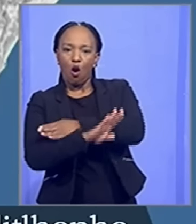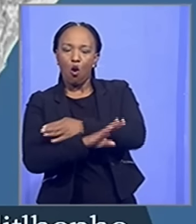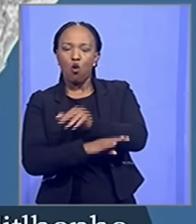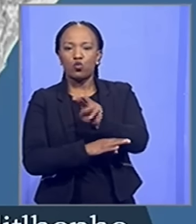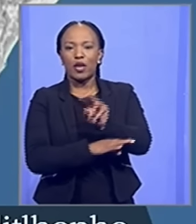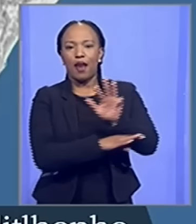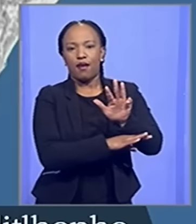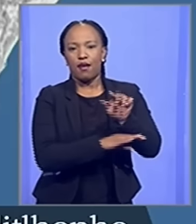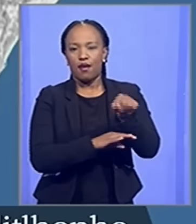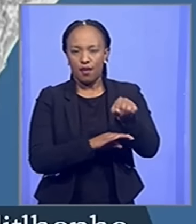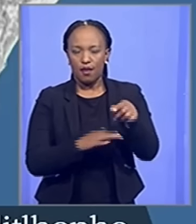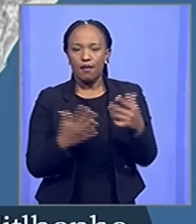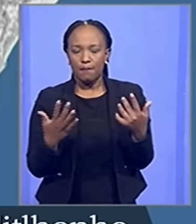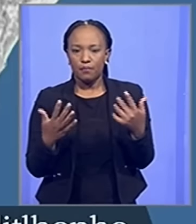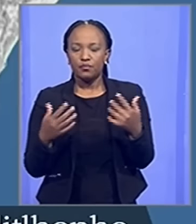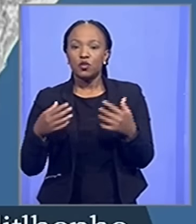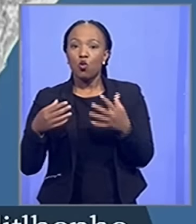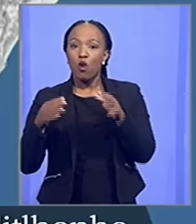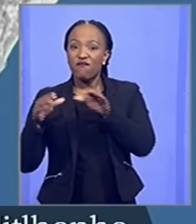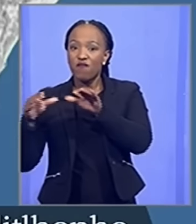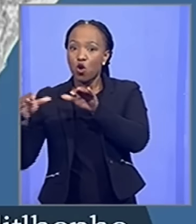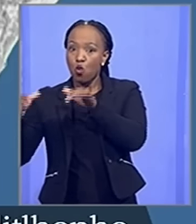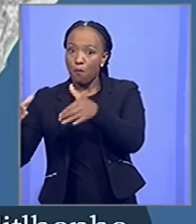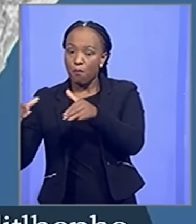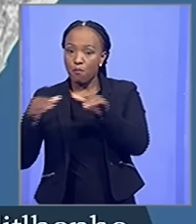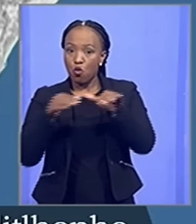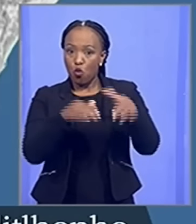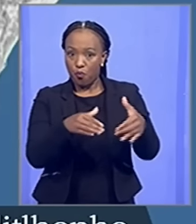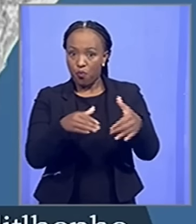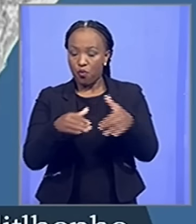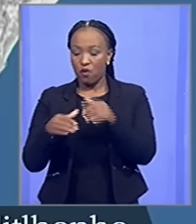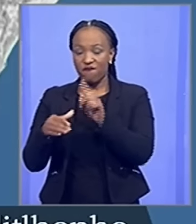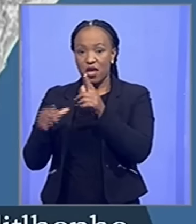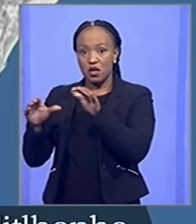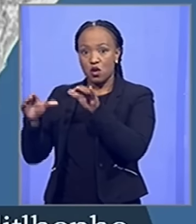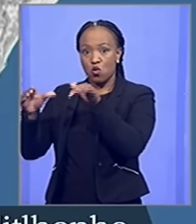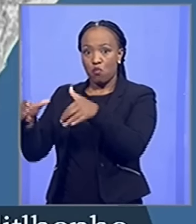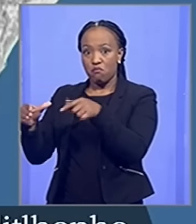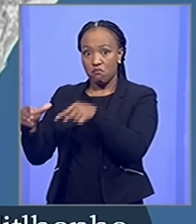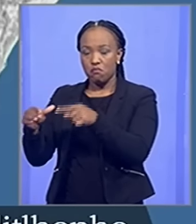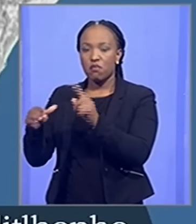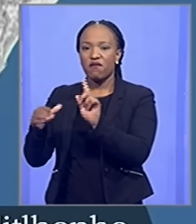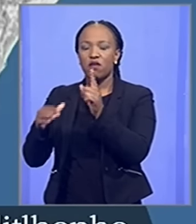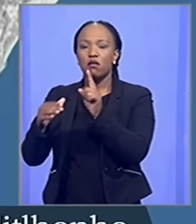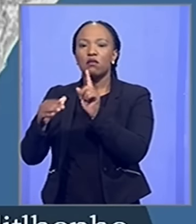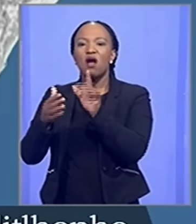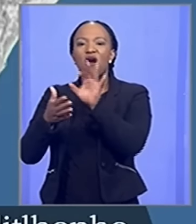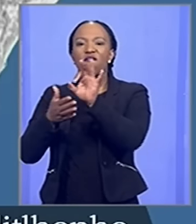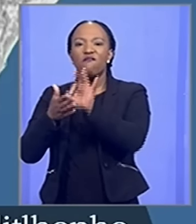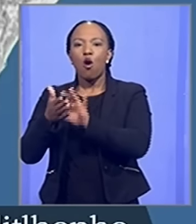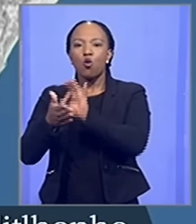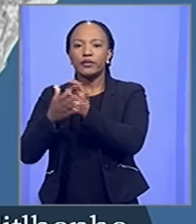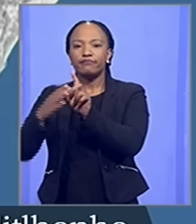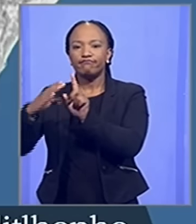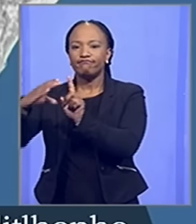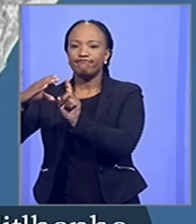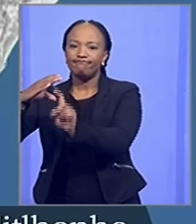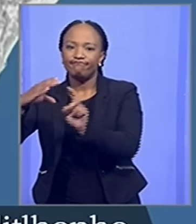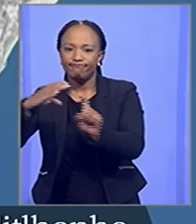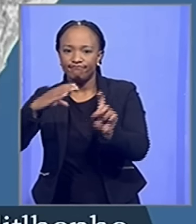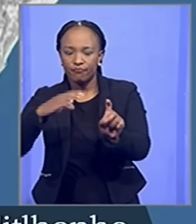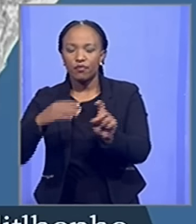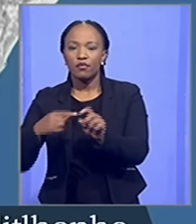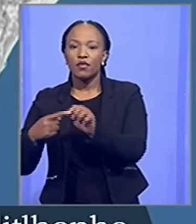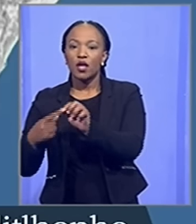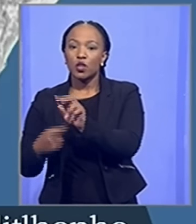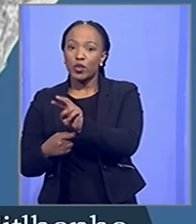day. So there's two categories. Go na le ba ba tlabe ba ya ko di-voting station tsa bone ka di-27 kgotsa